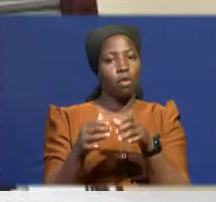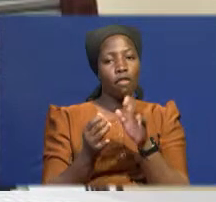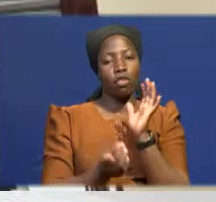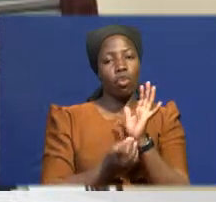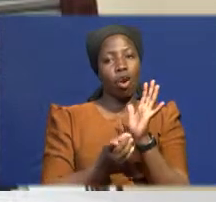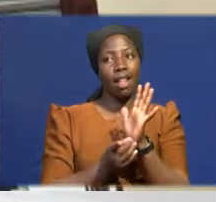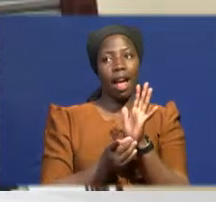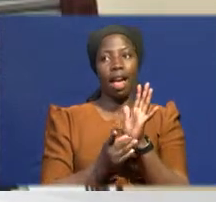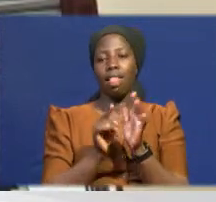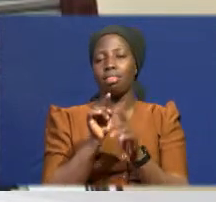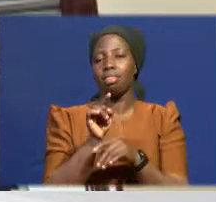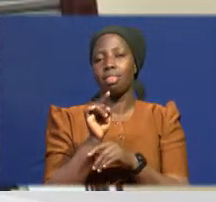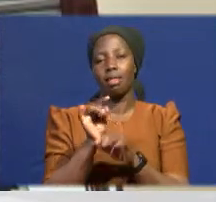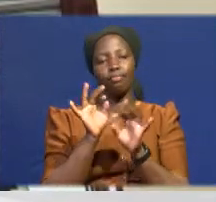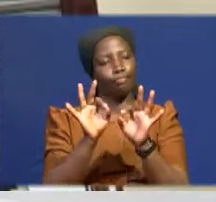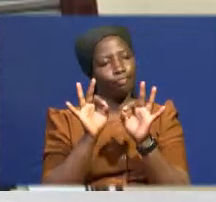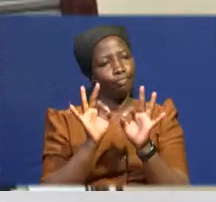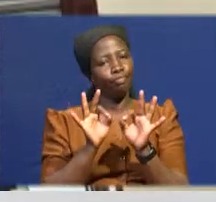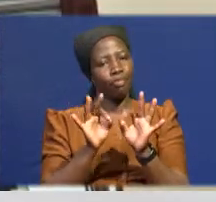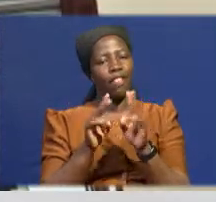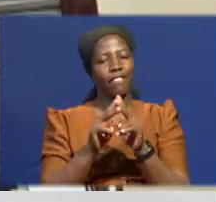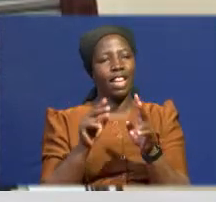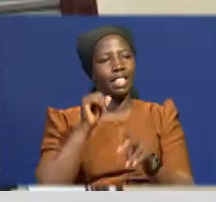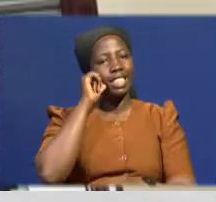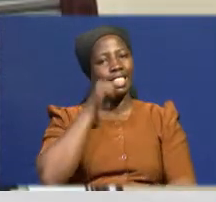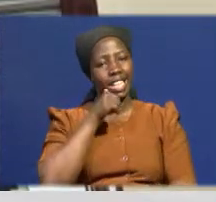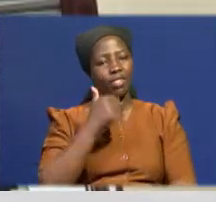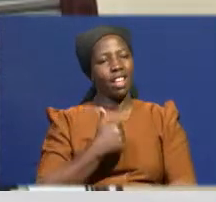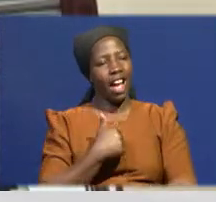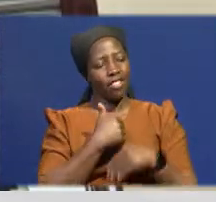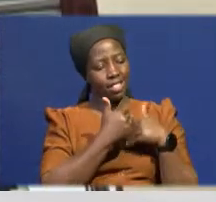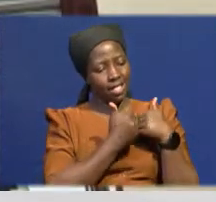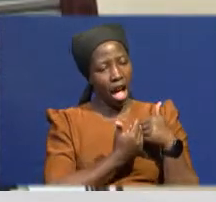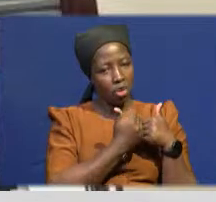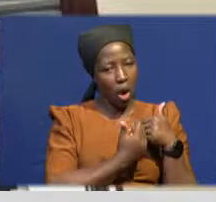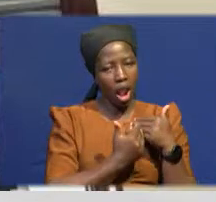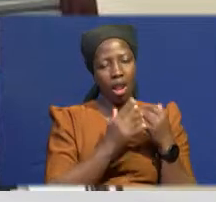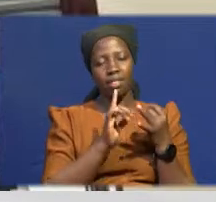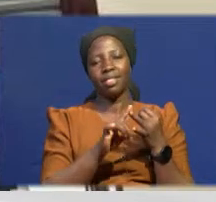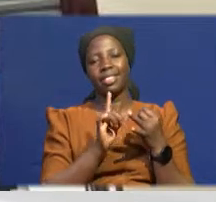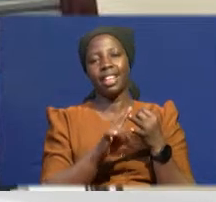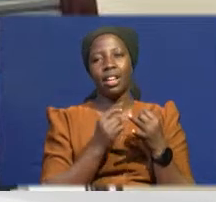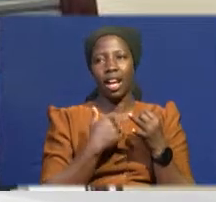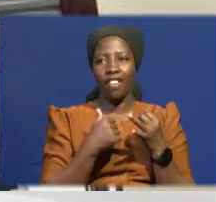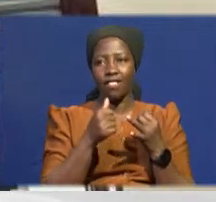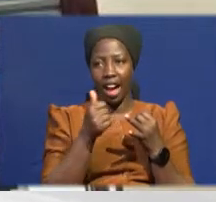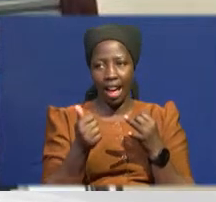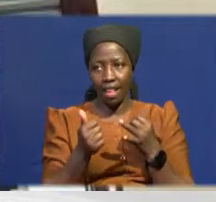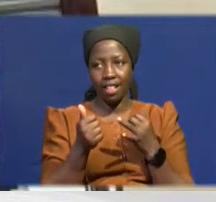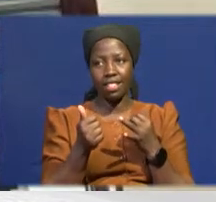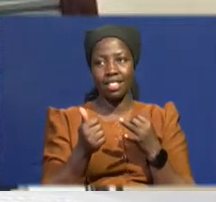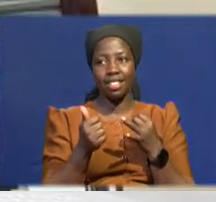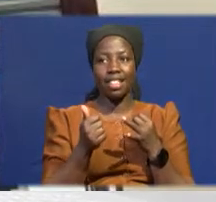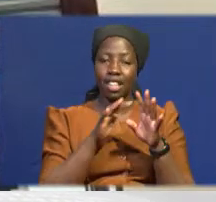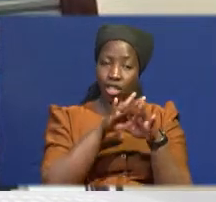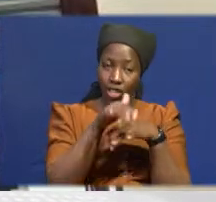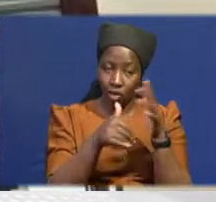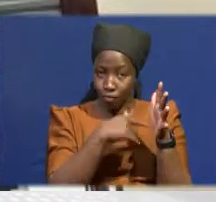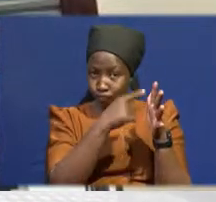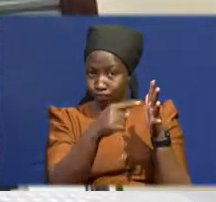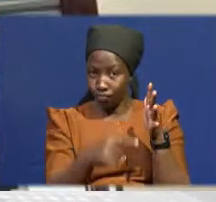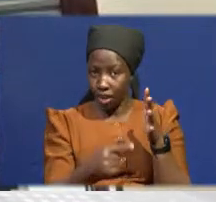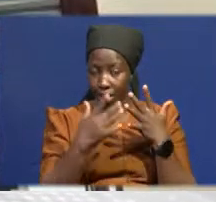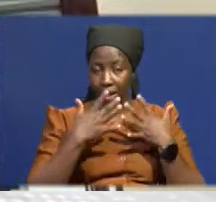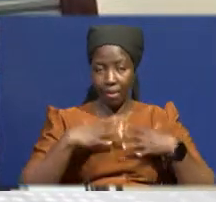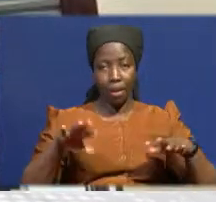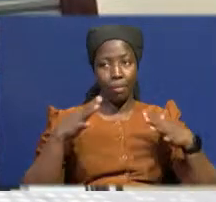are absolutely phenomenal. We have surgeons and anesthetists who are going to be arriving at the scene first, and all of these people have been